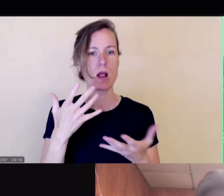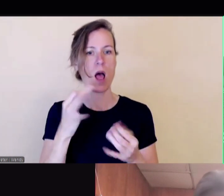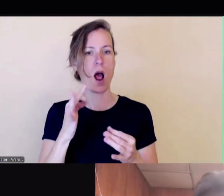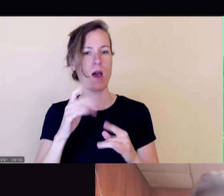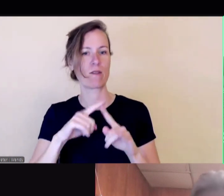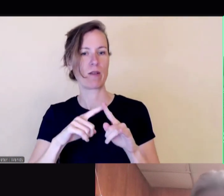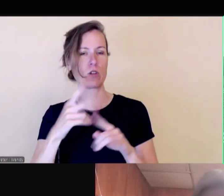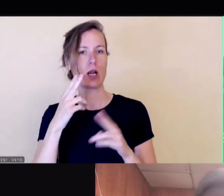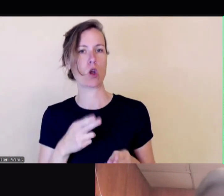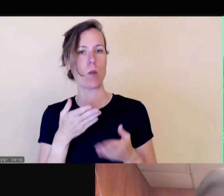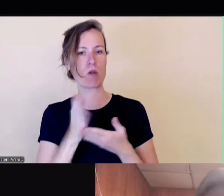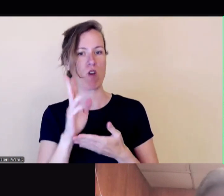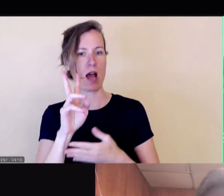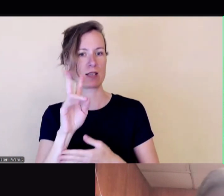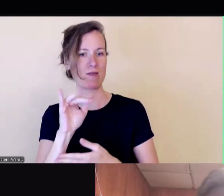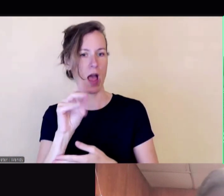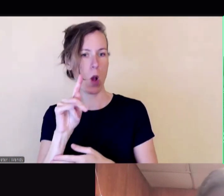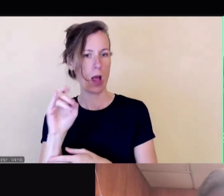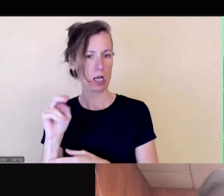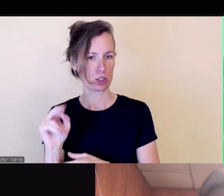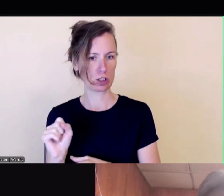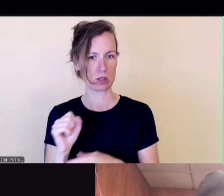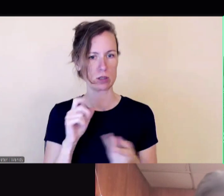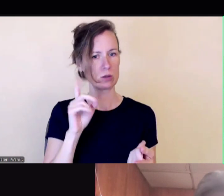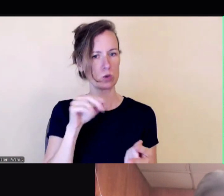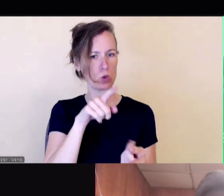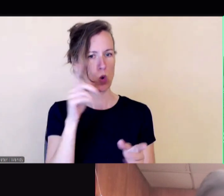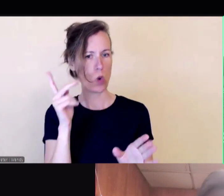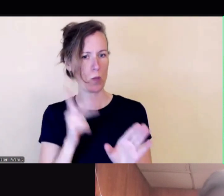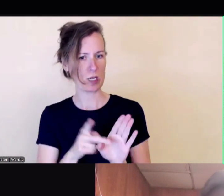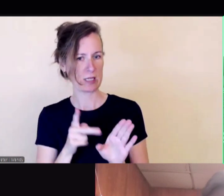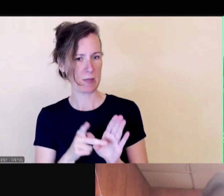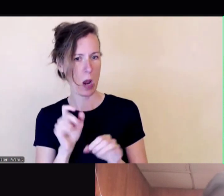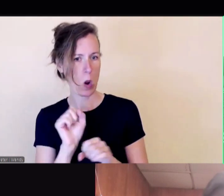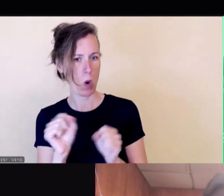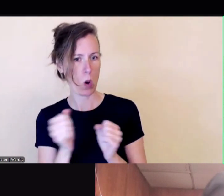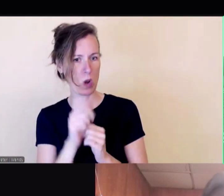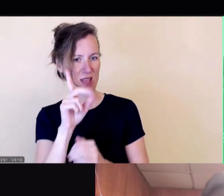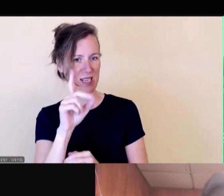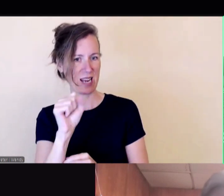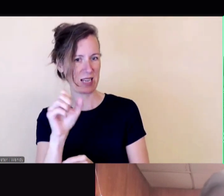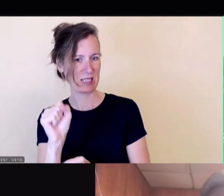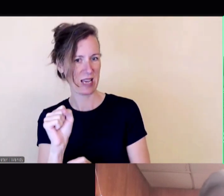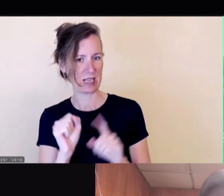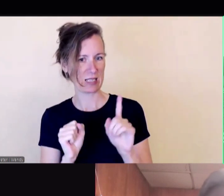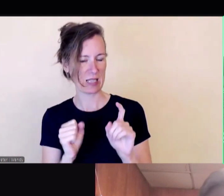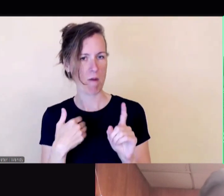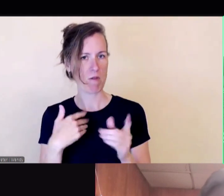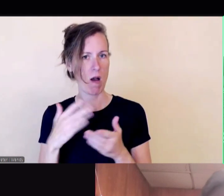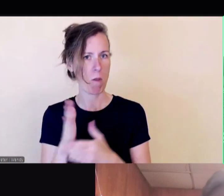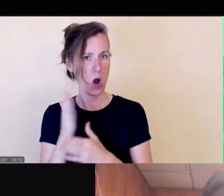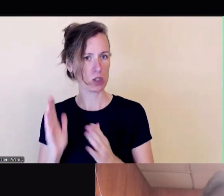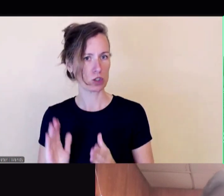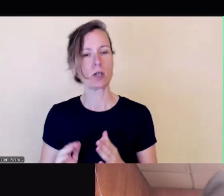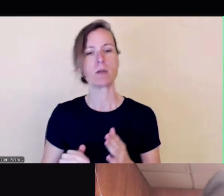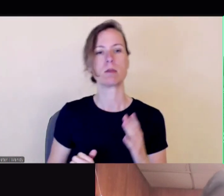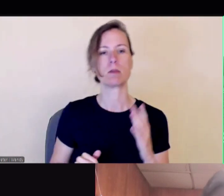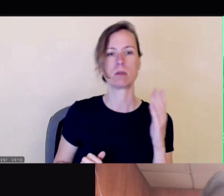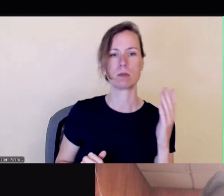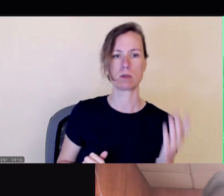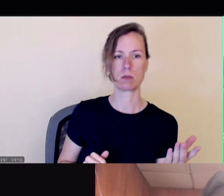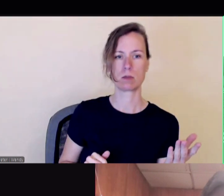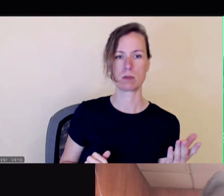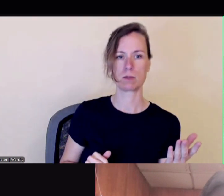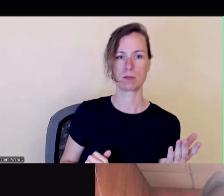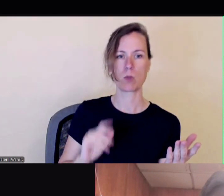with several different agencies, especially with our human trafficking task force, who I know that they do some collaboration. And